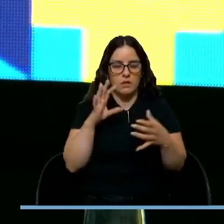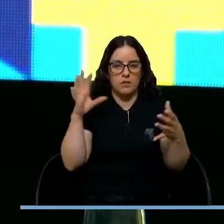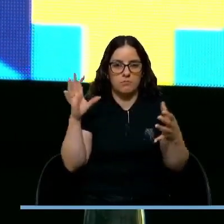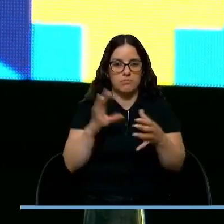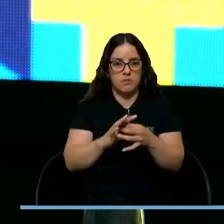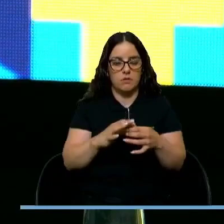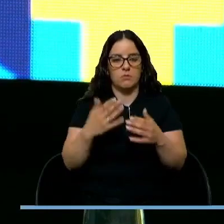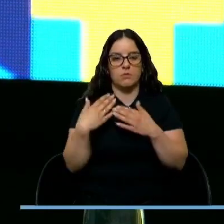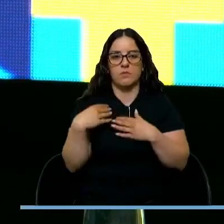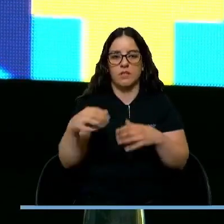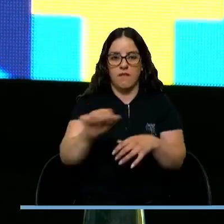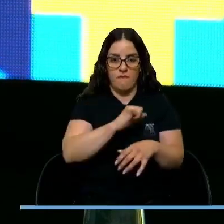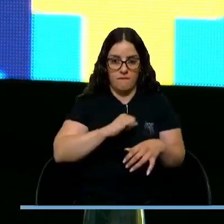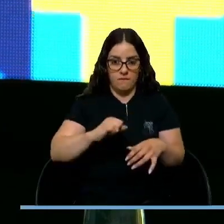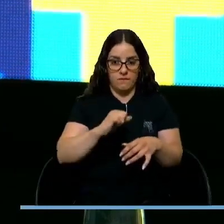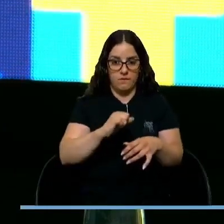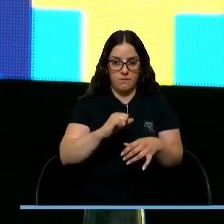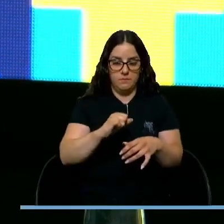responsibility, right? And then,